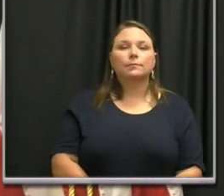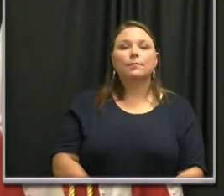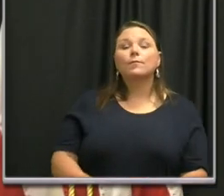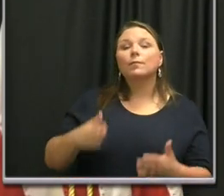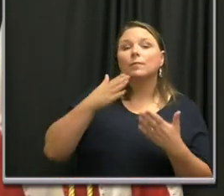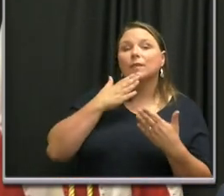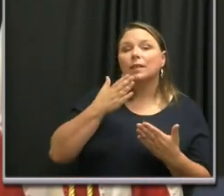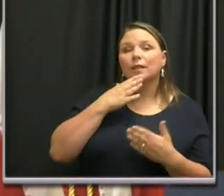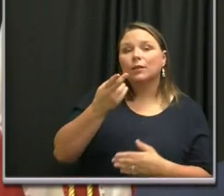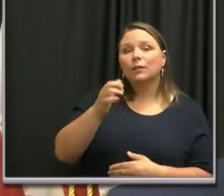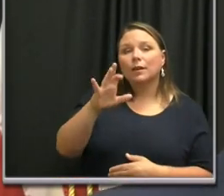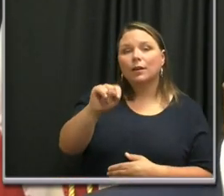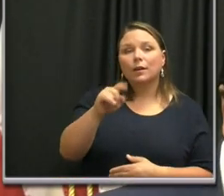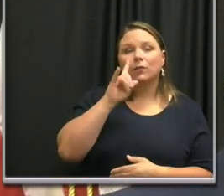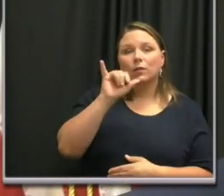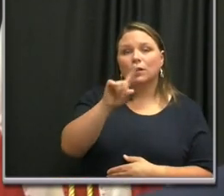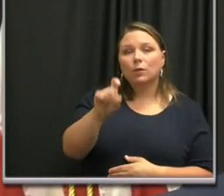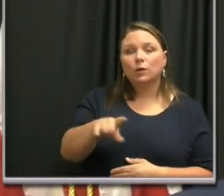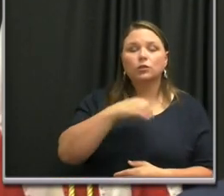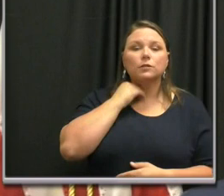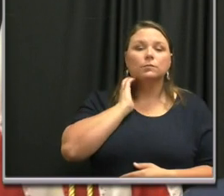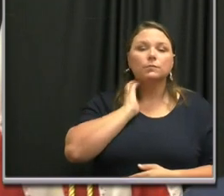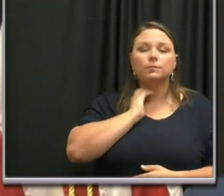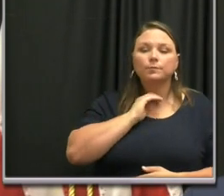Thank you so much, Harriet, for the question.